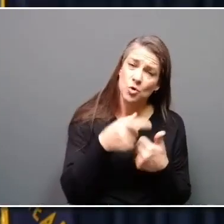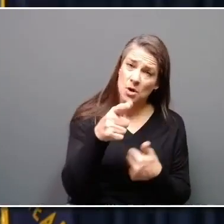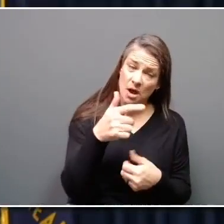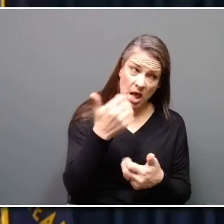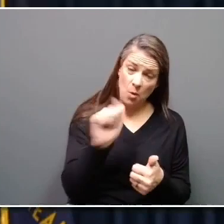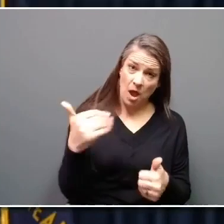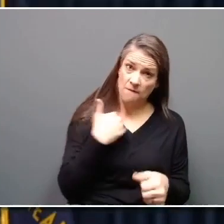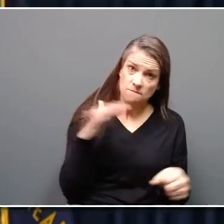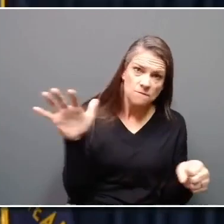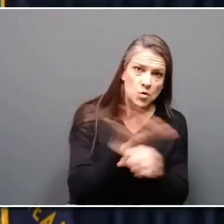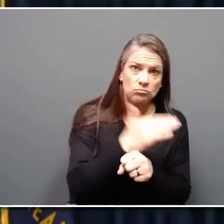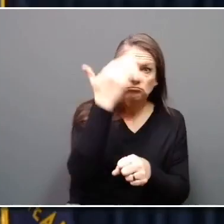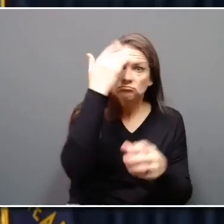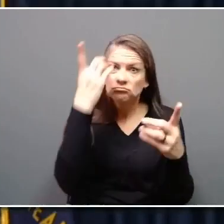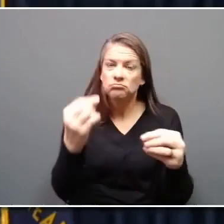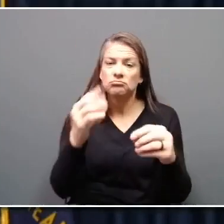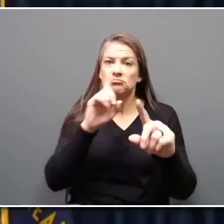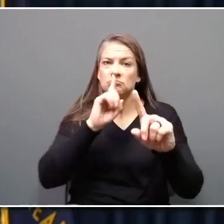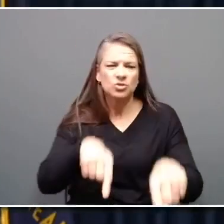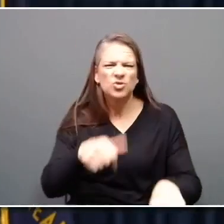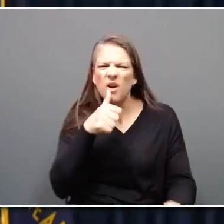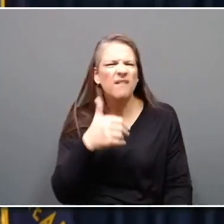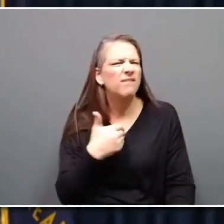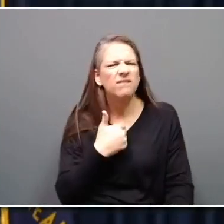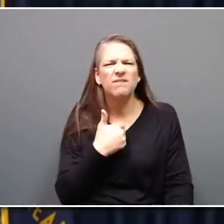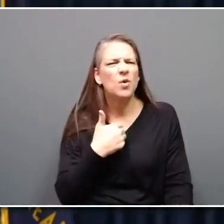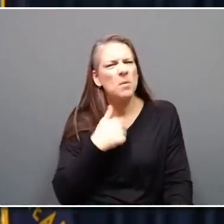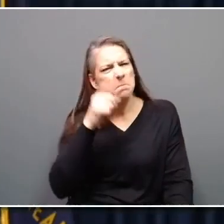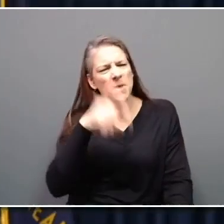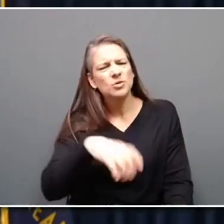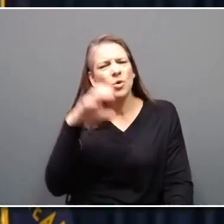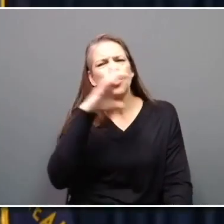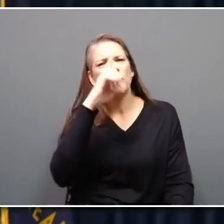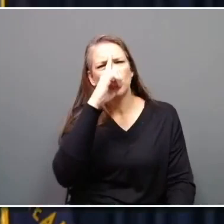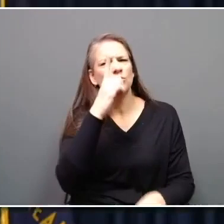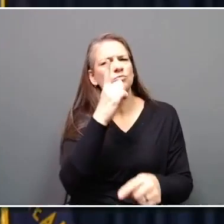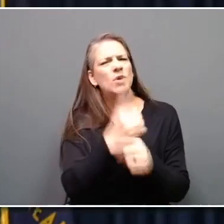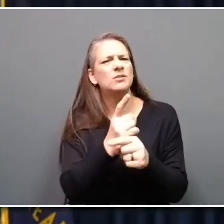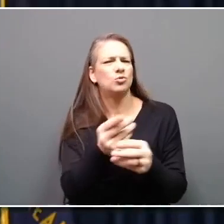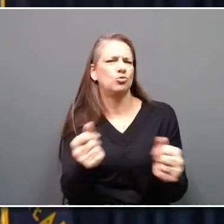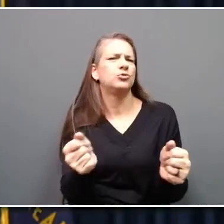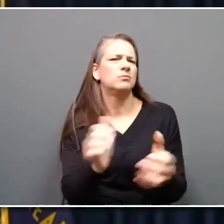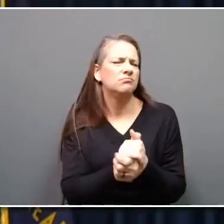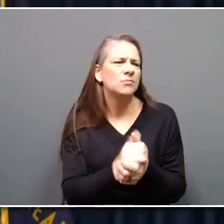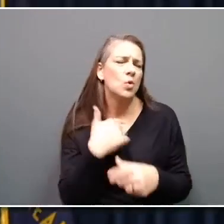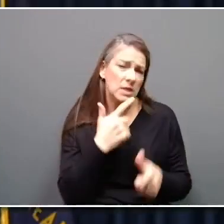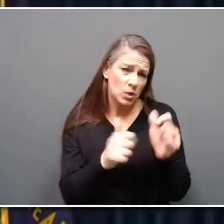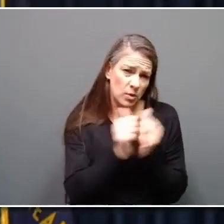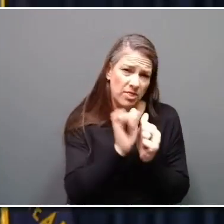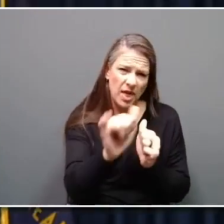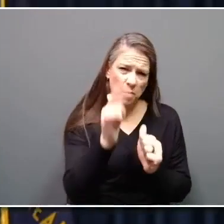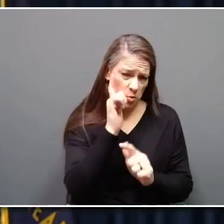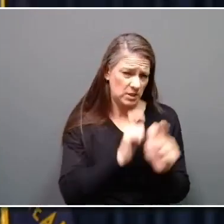and we have to continue to work to try to find better solutions. This is something that we're dealing with. We're going to be dealing with more,